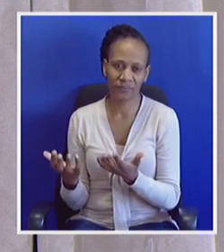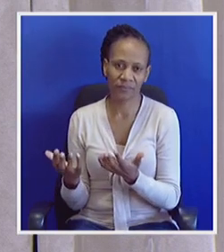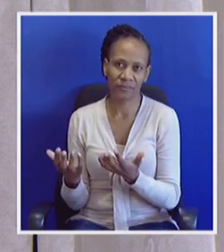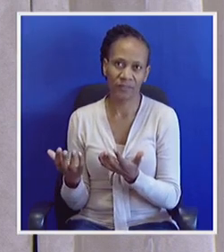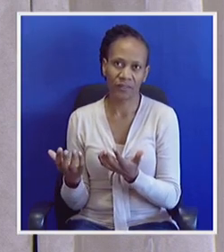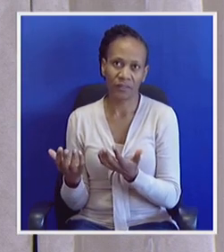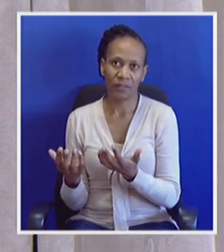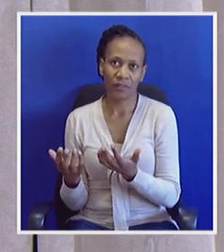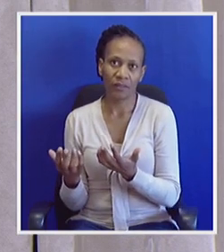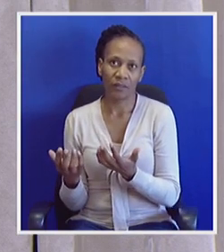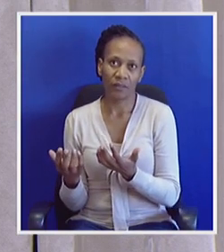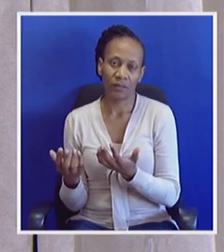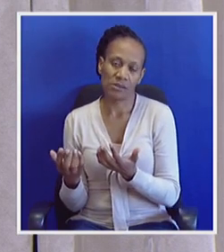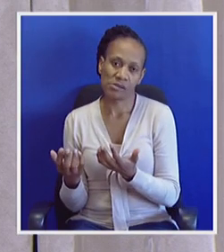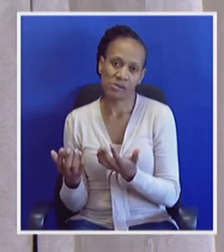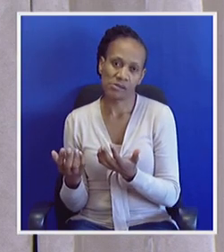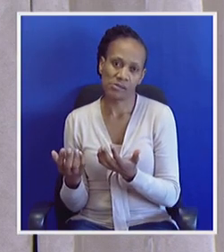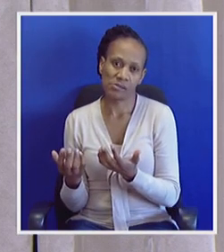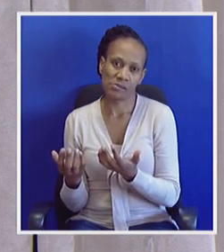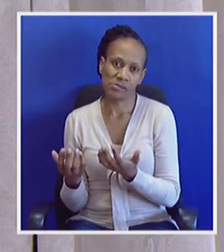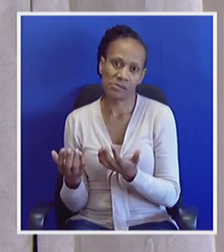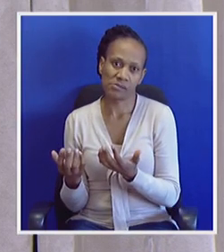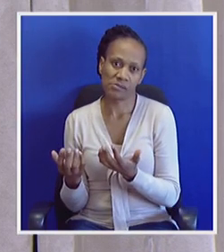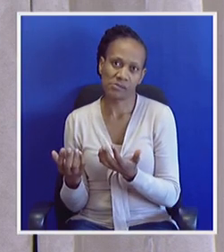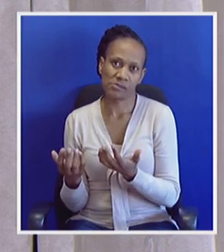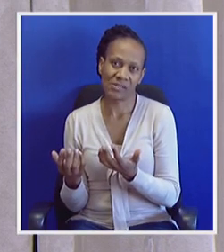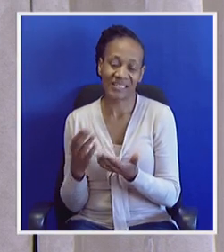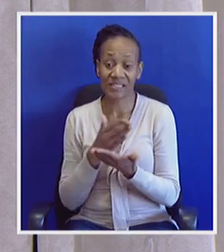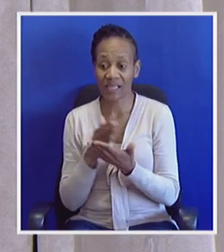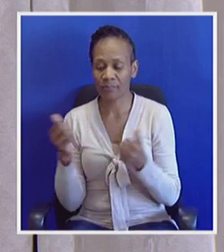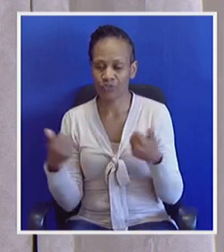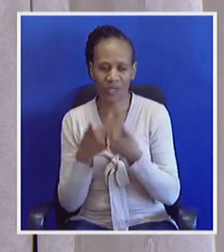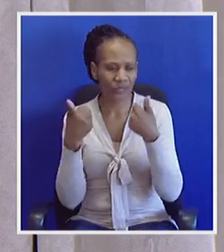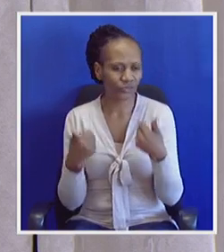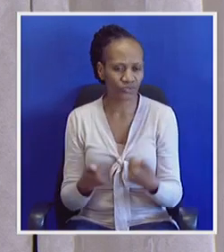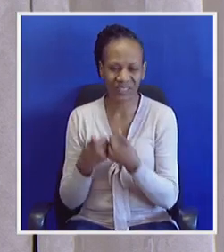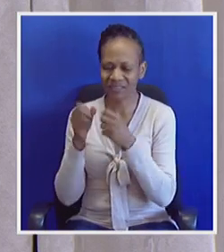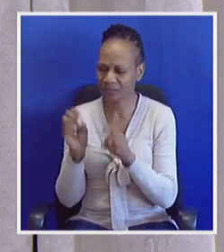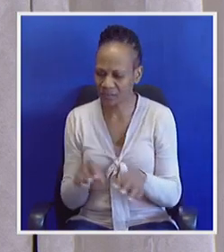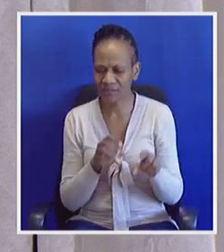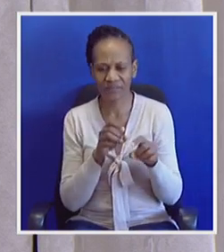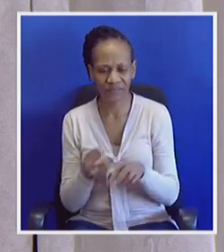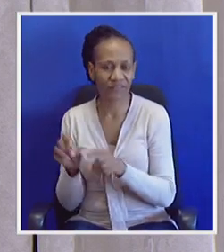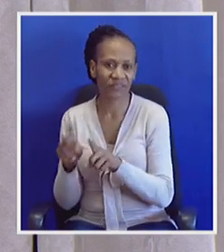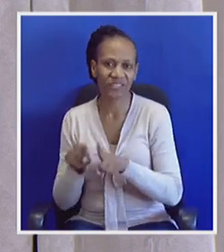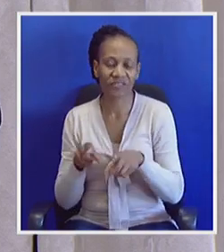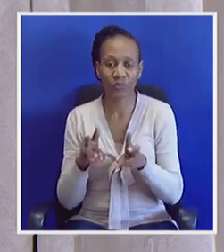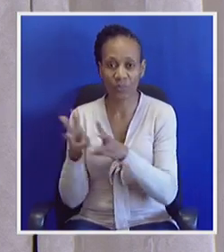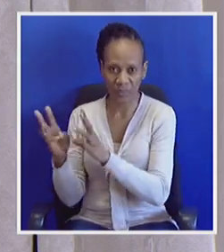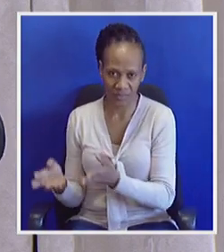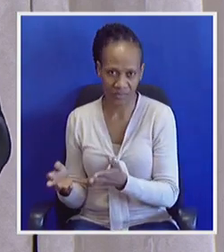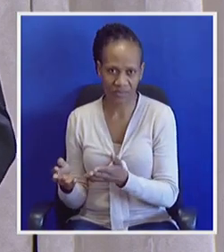many have faced headwinds and difficulties in terms of